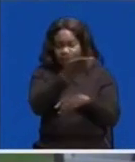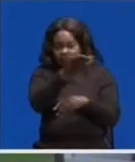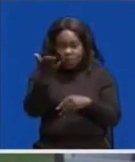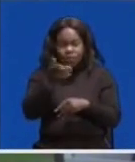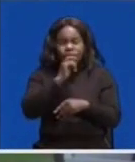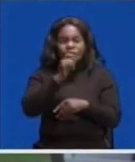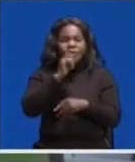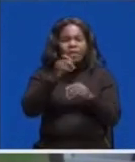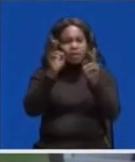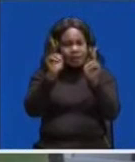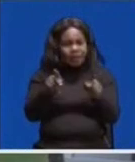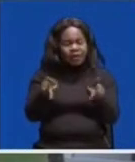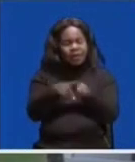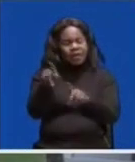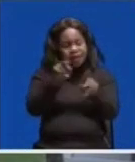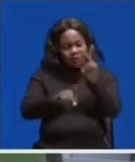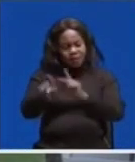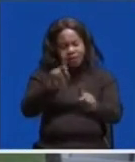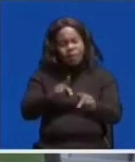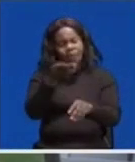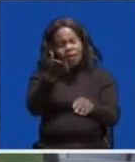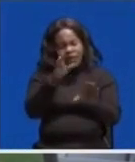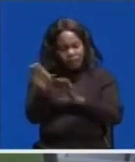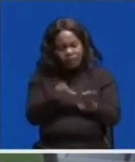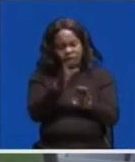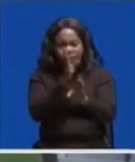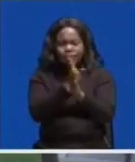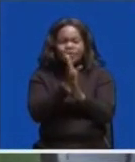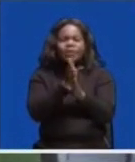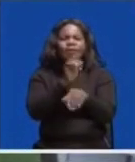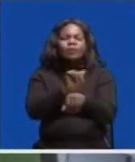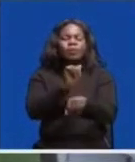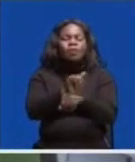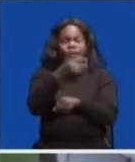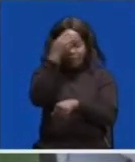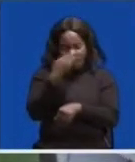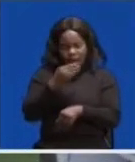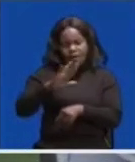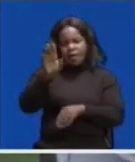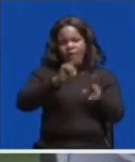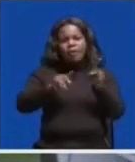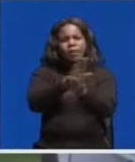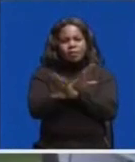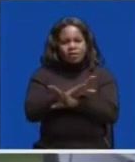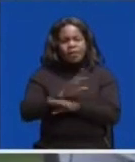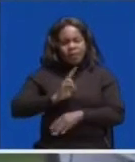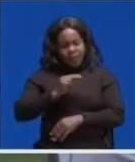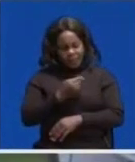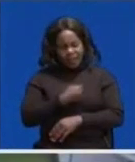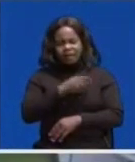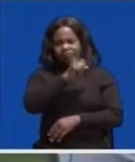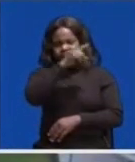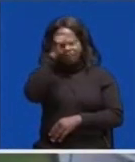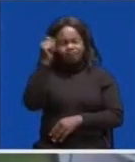as people who are there to do a very specific job on behalf of the people of Zambia. So we're extremely